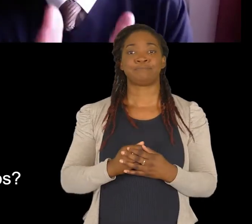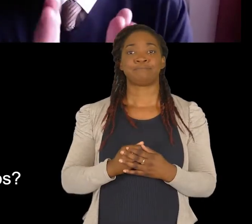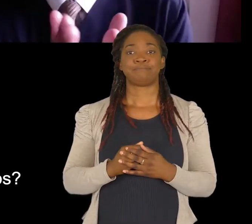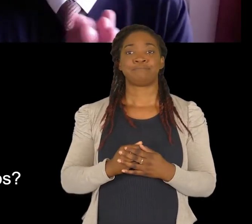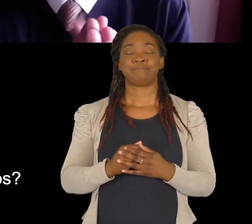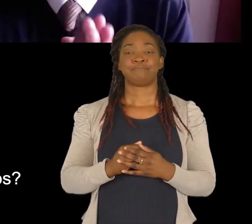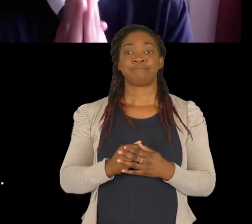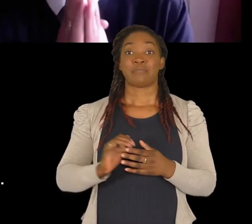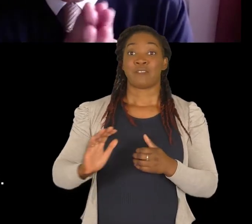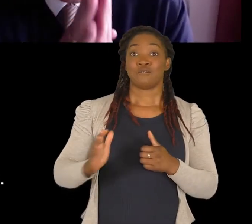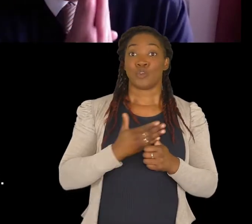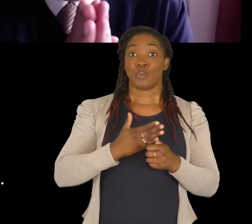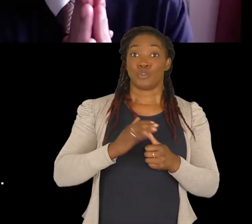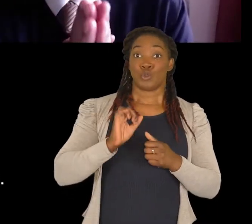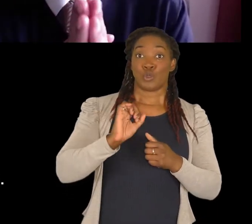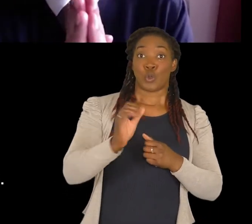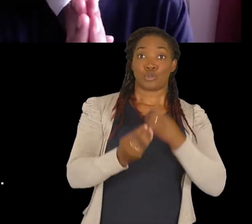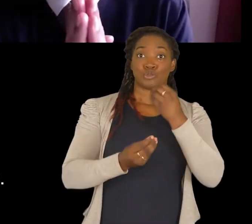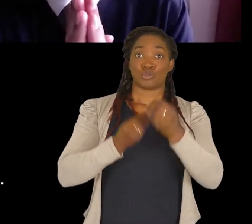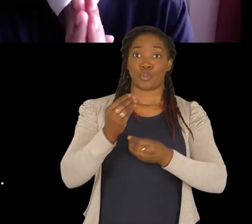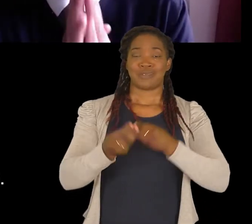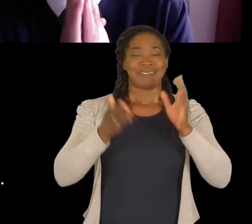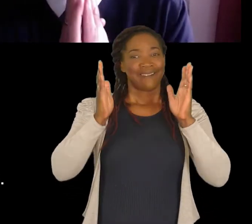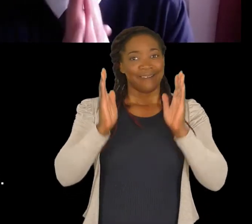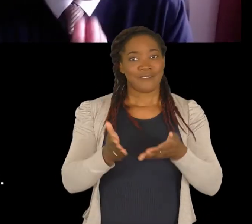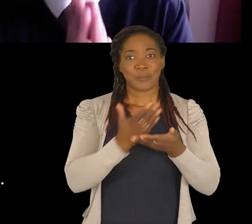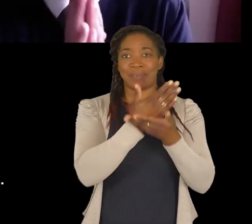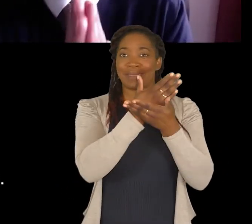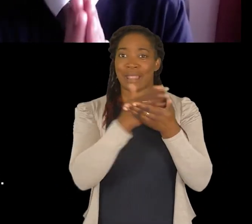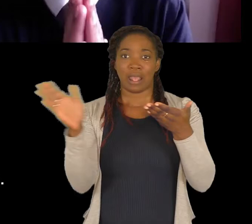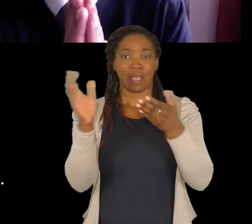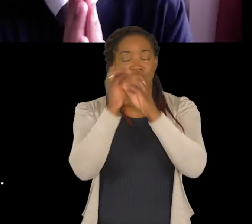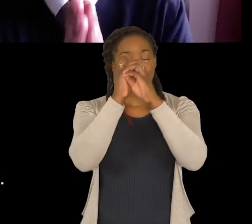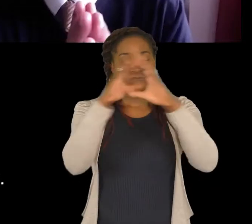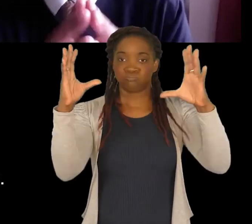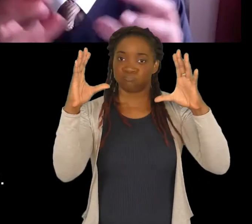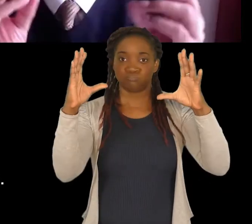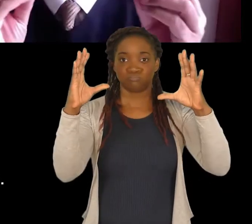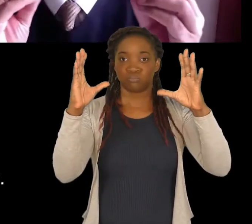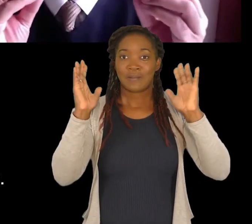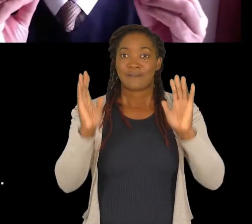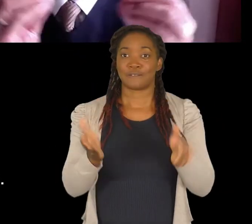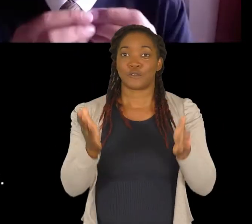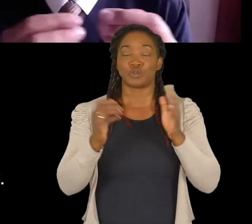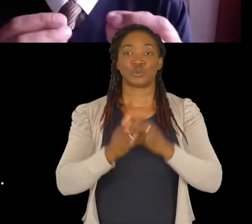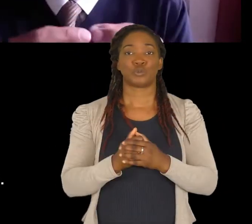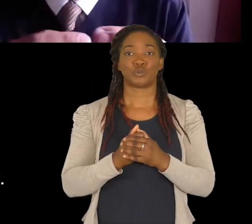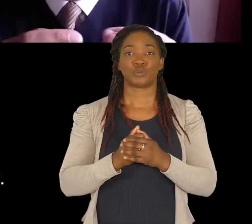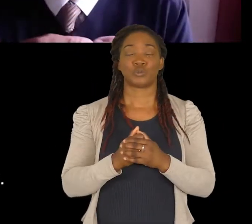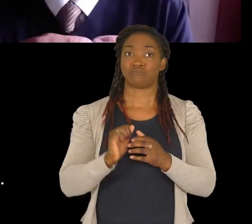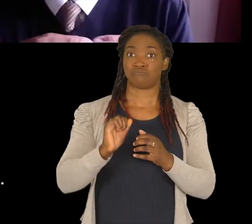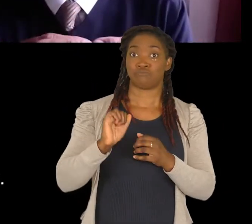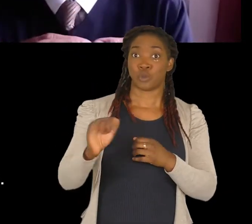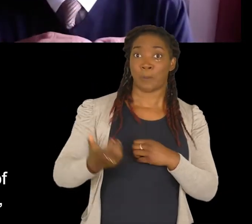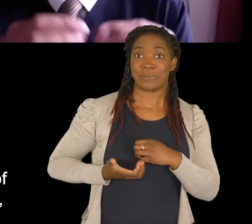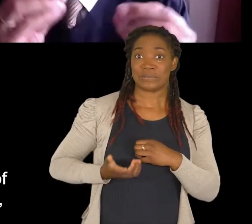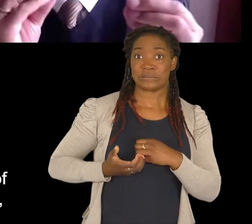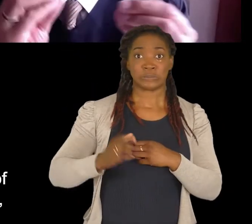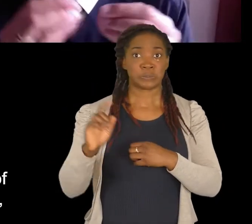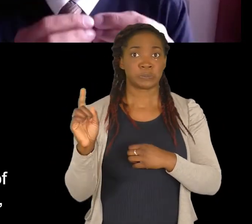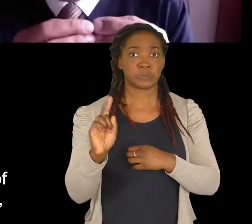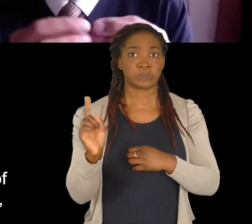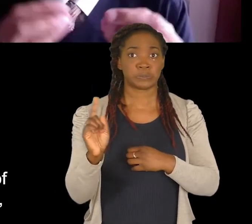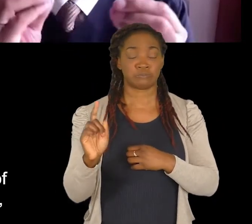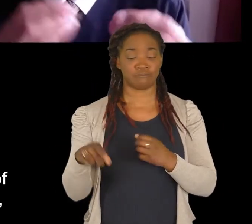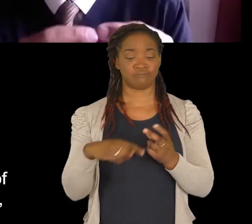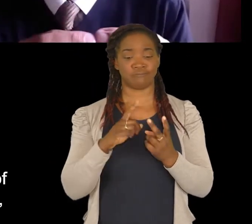your story has got to be crystal clear, right? So what your business is about,